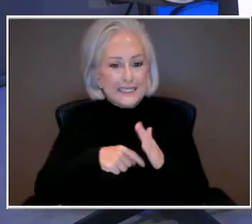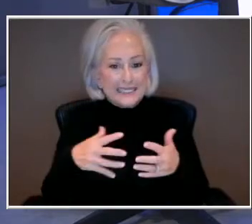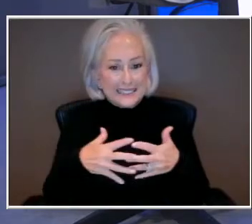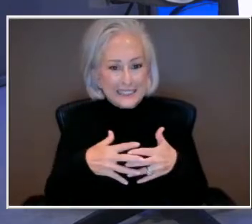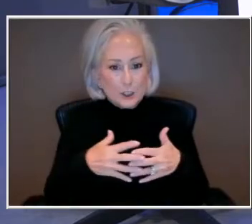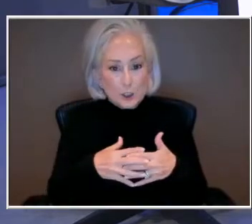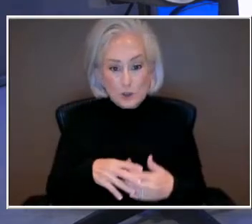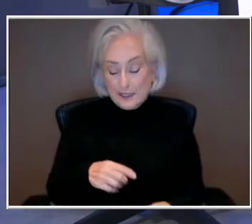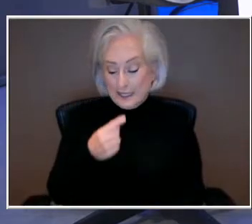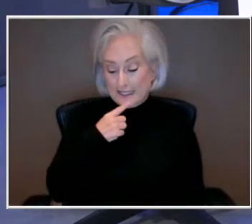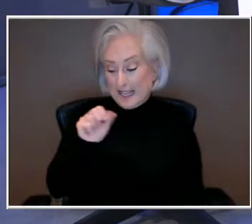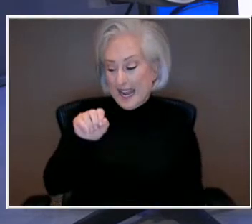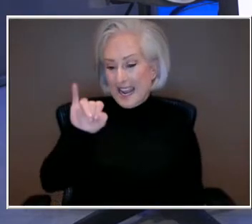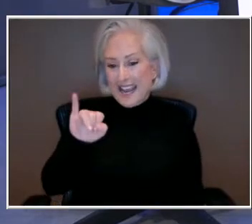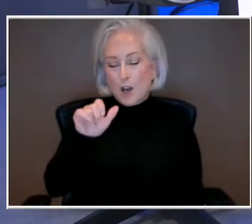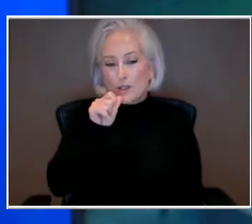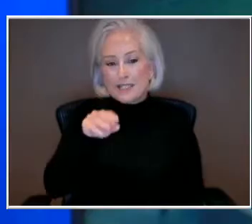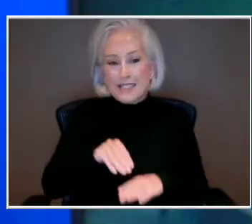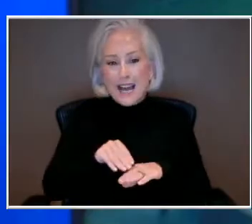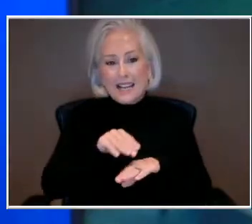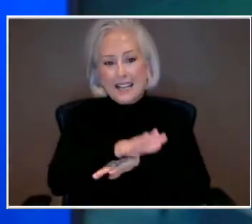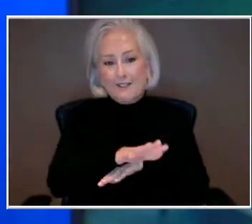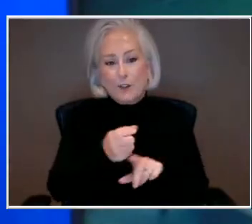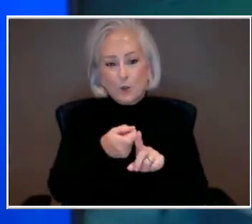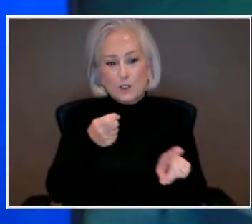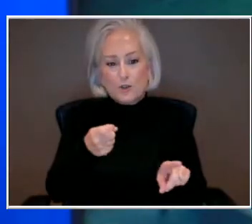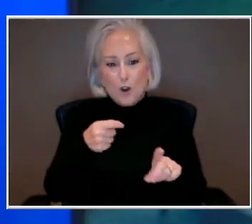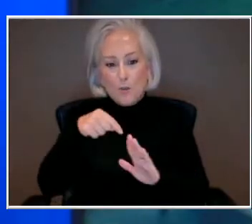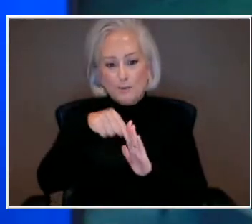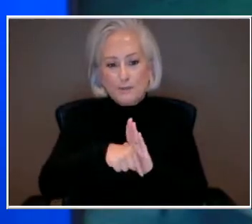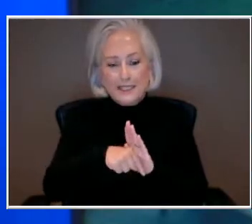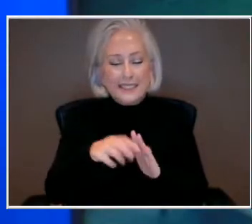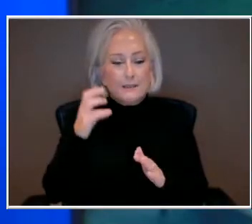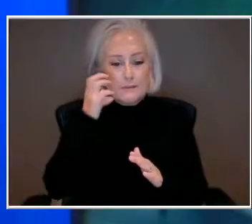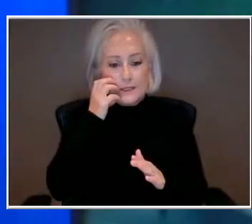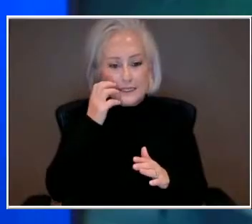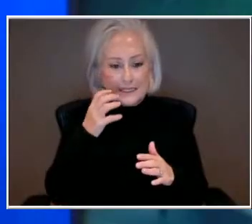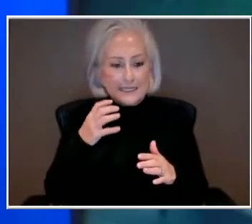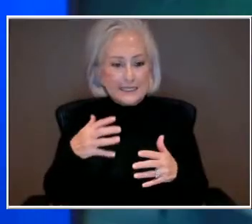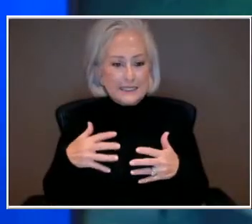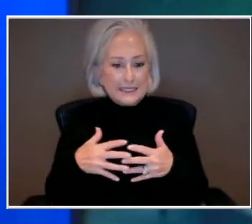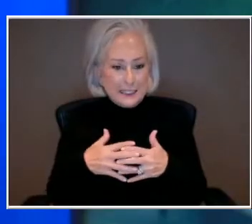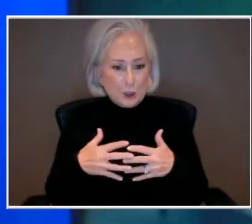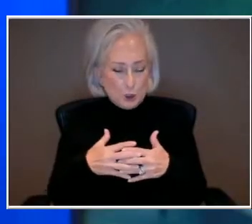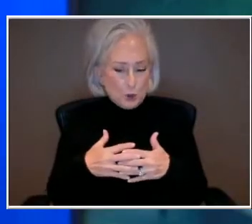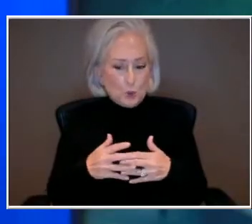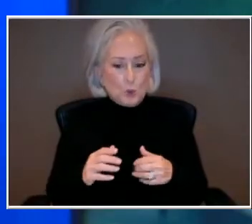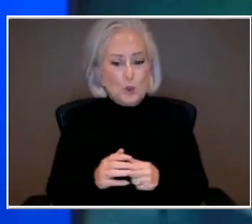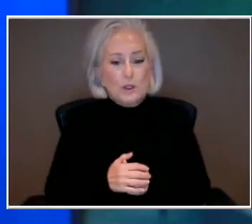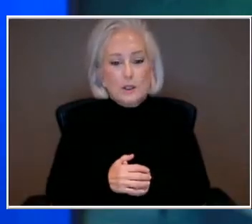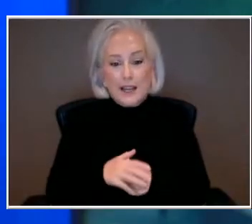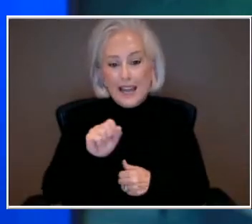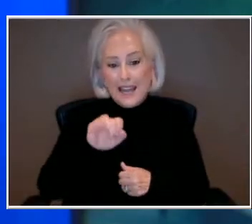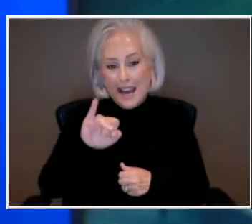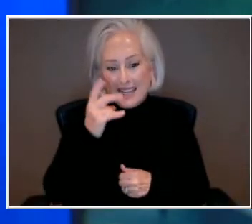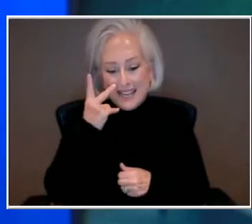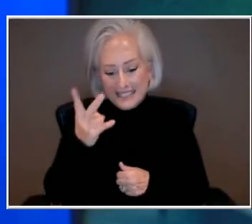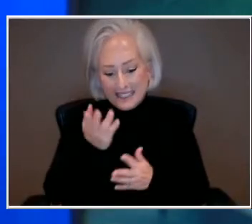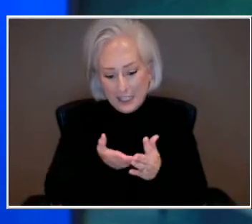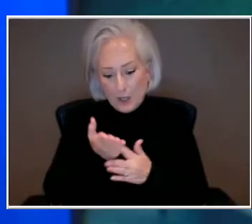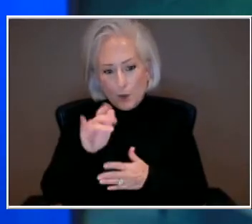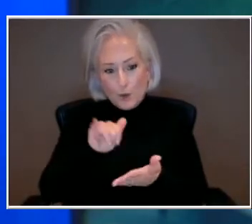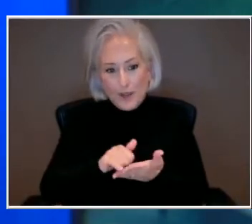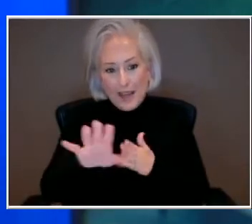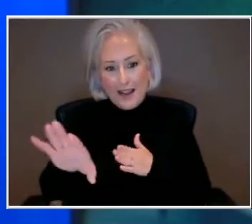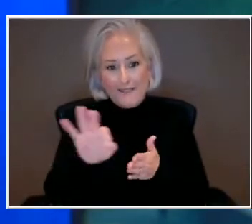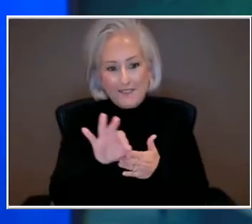density, that the AI can essentially see through the dense breast tissue and find equal rates of cancer